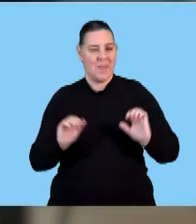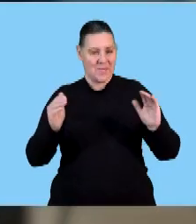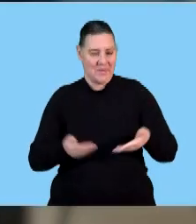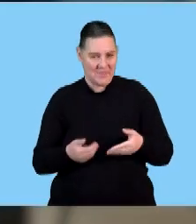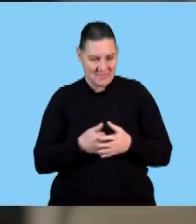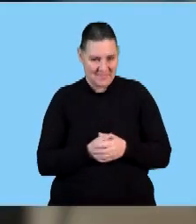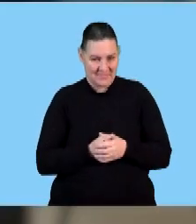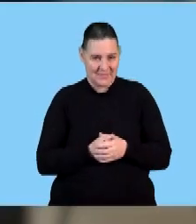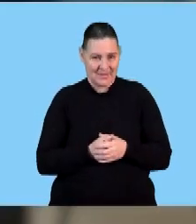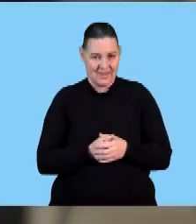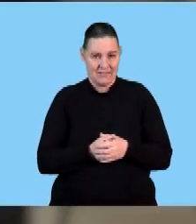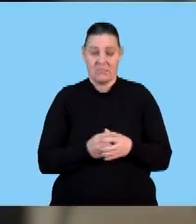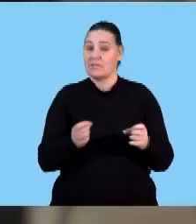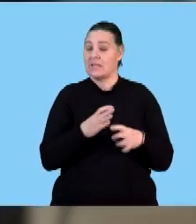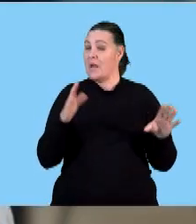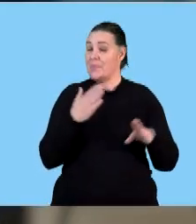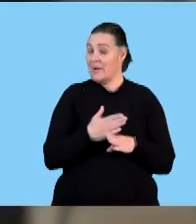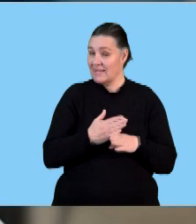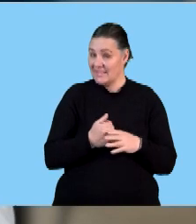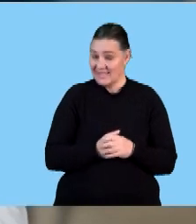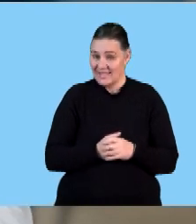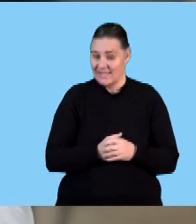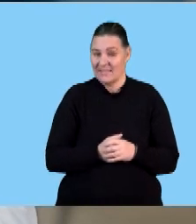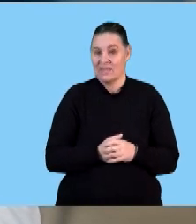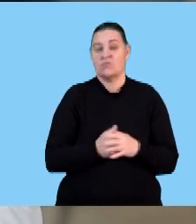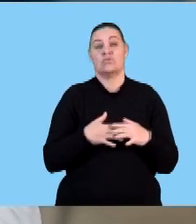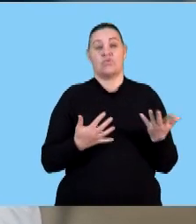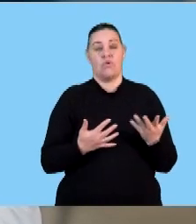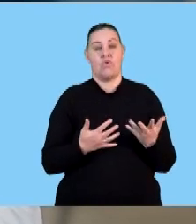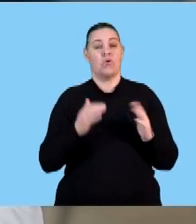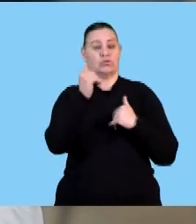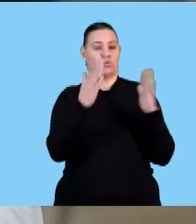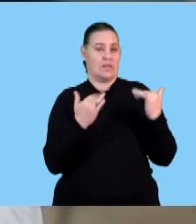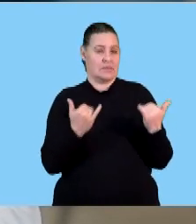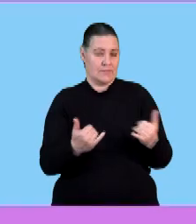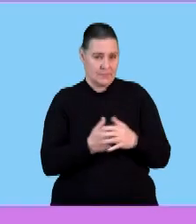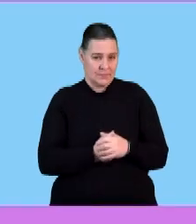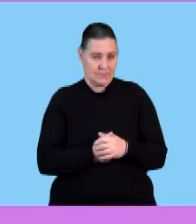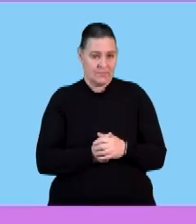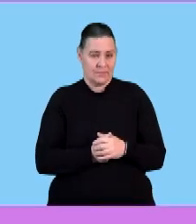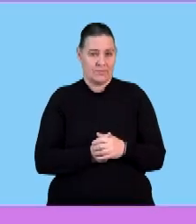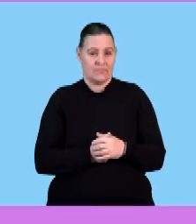Right, welcome back everyone. Let's get started with the work. So, we'll talk squares now.